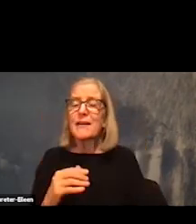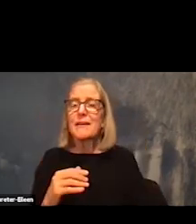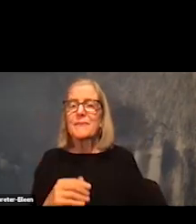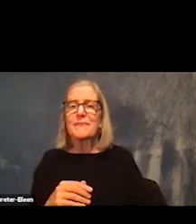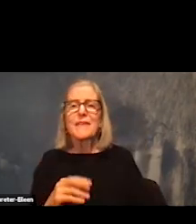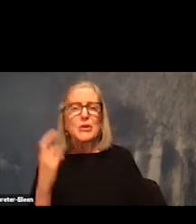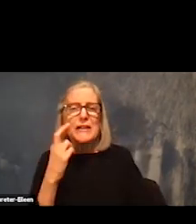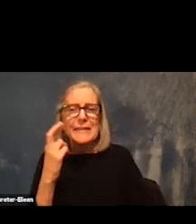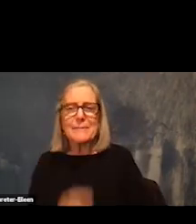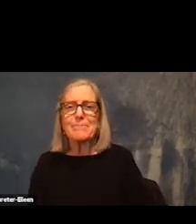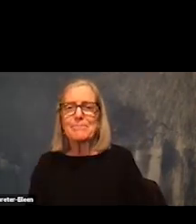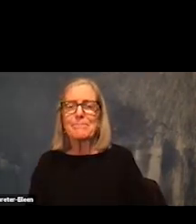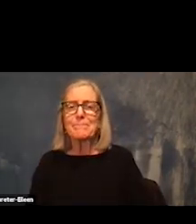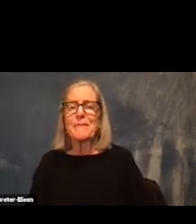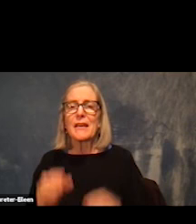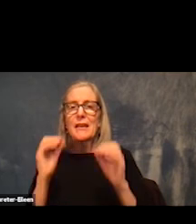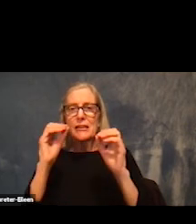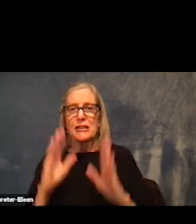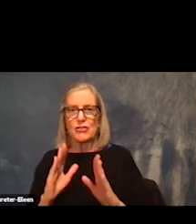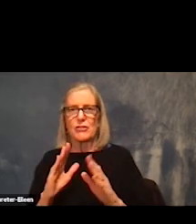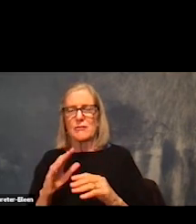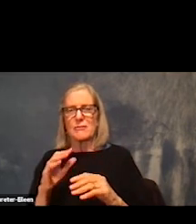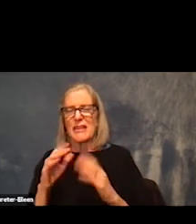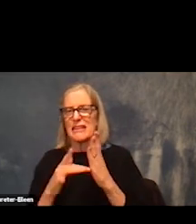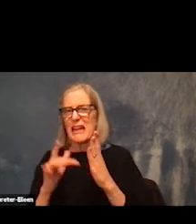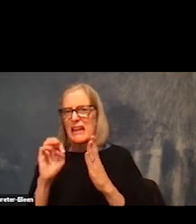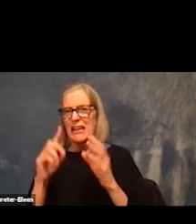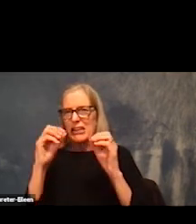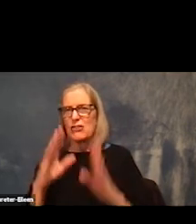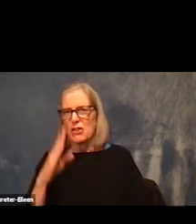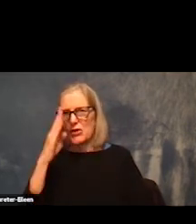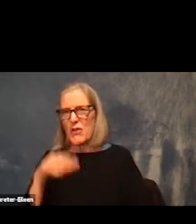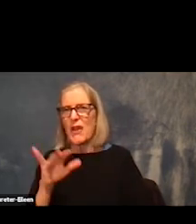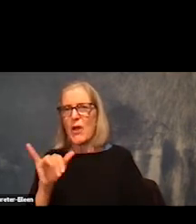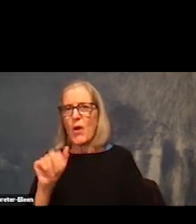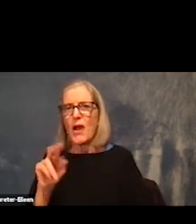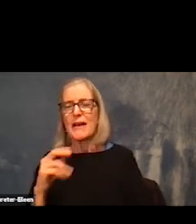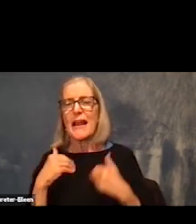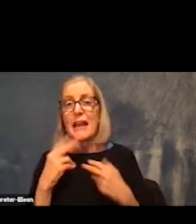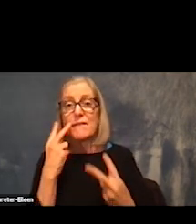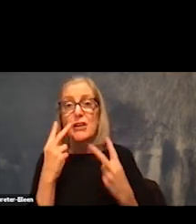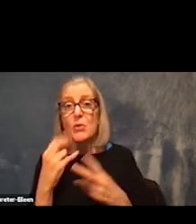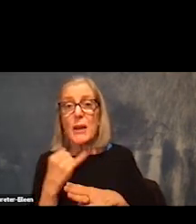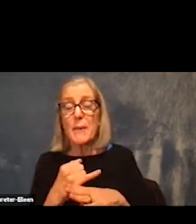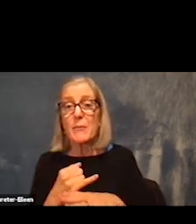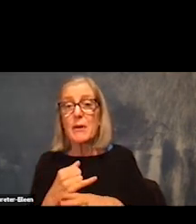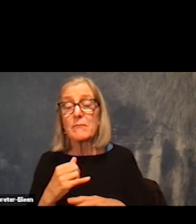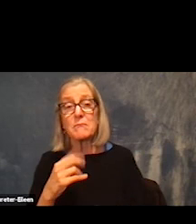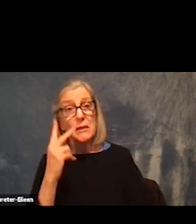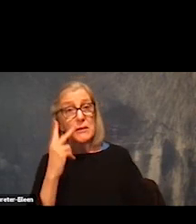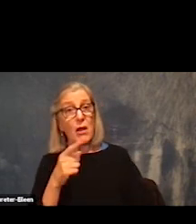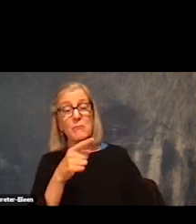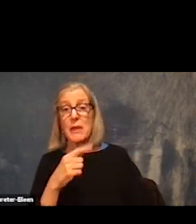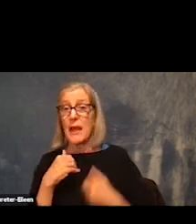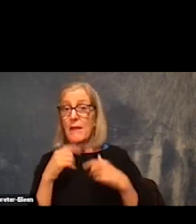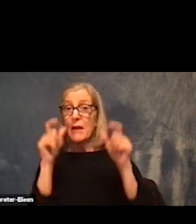on this list for students with IEPs. He knew Juan had a visual impairment, but Mr. Wood saw Juan wear glasses.